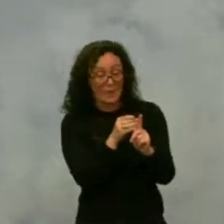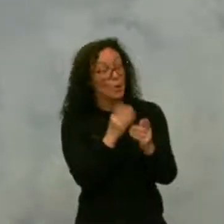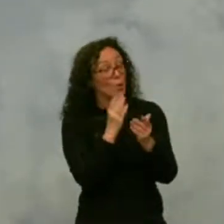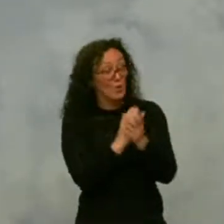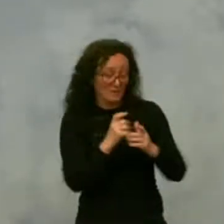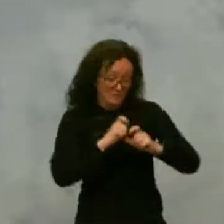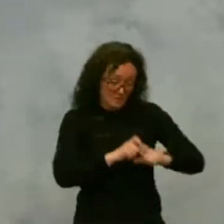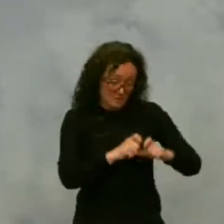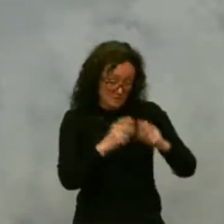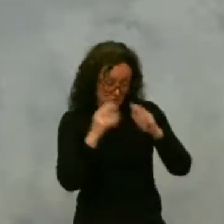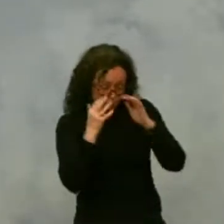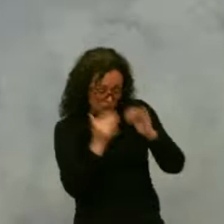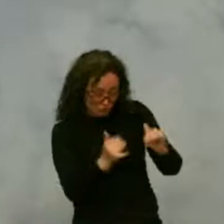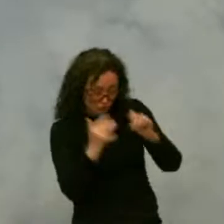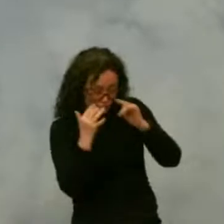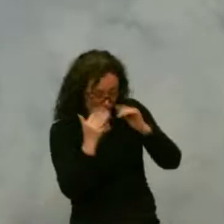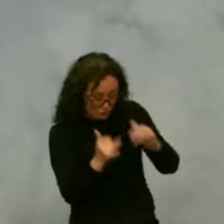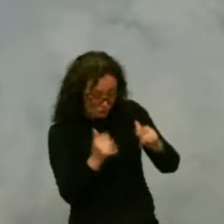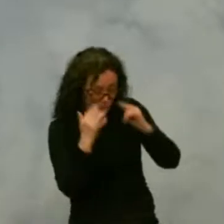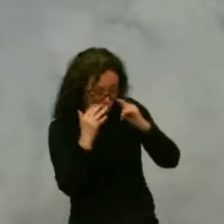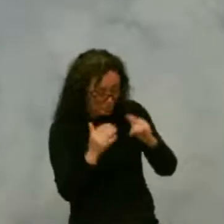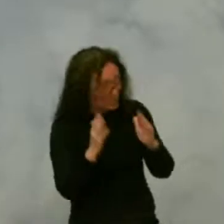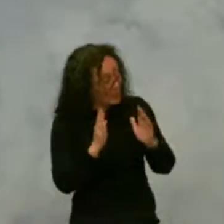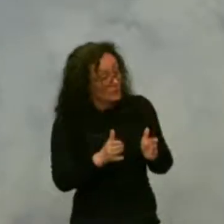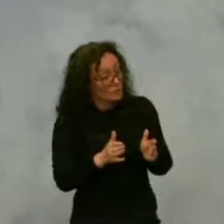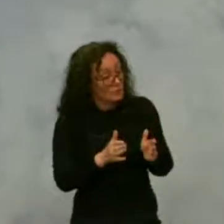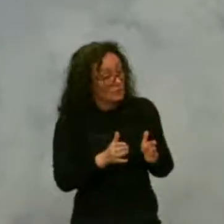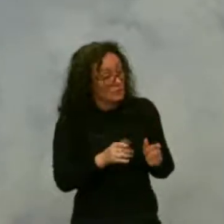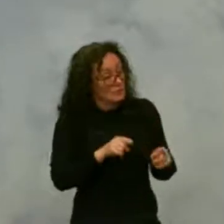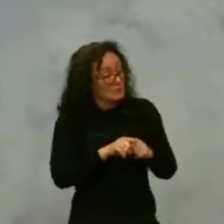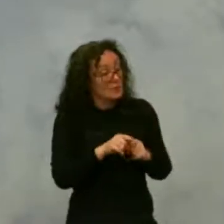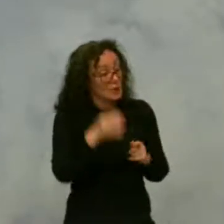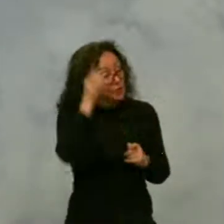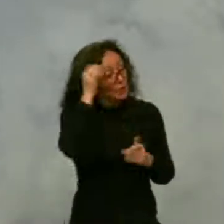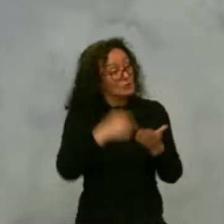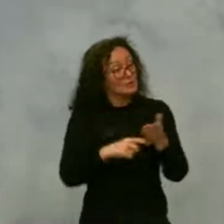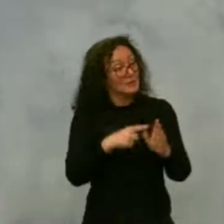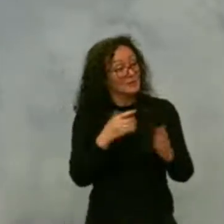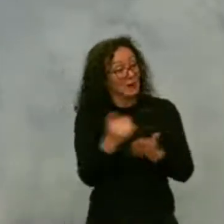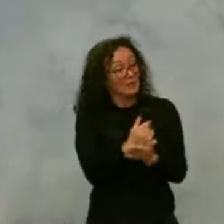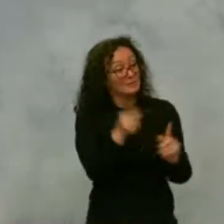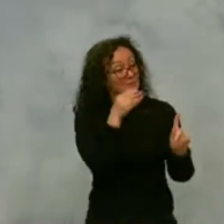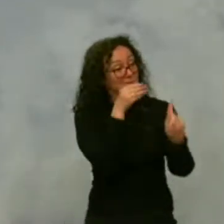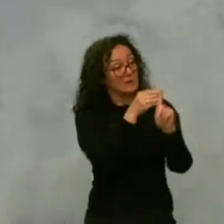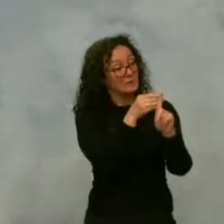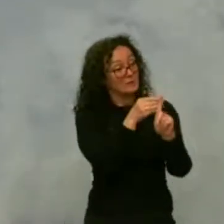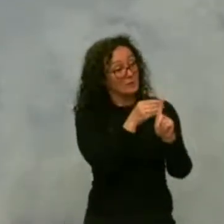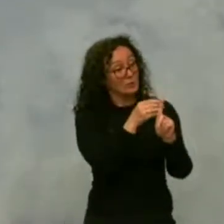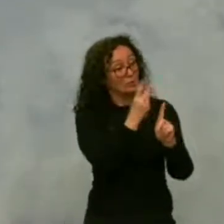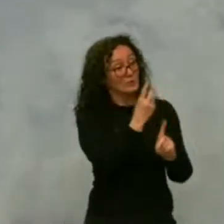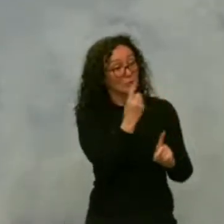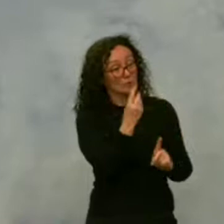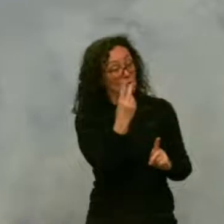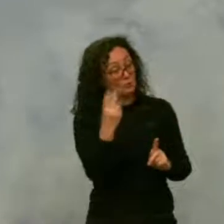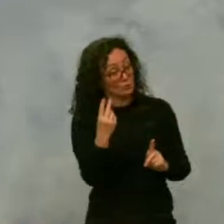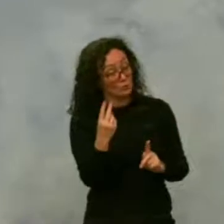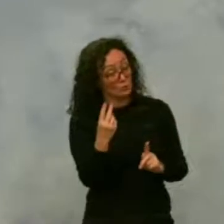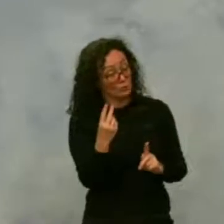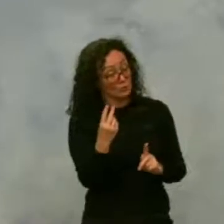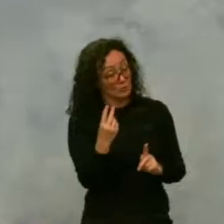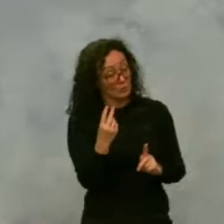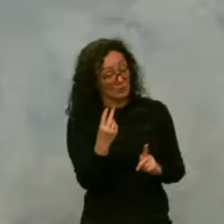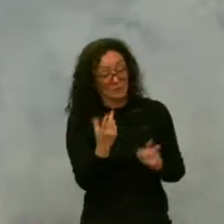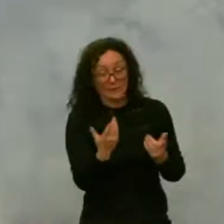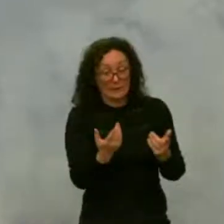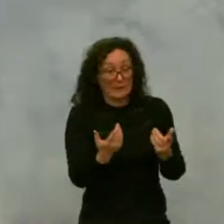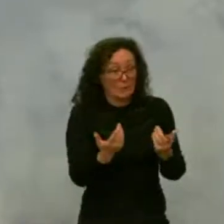review. We did reduce particularly the council tax collection target for 21-22 in light of obviously the impact of the